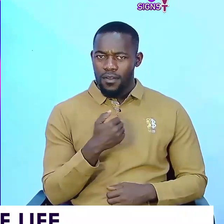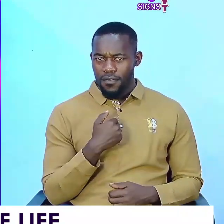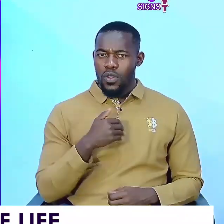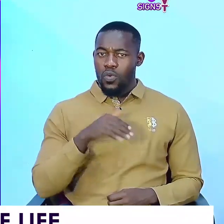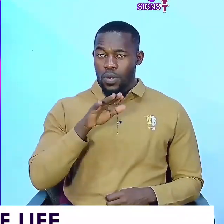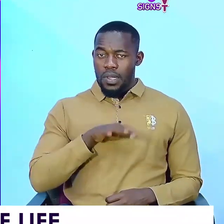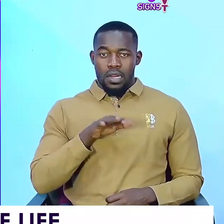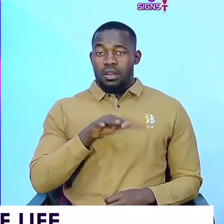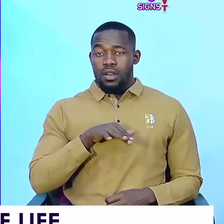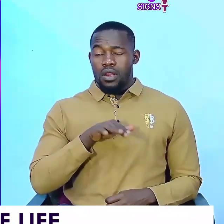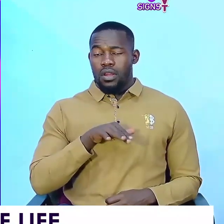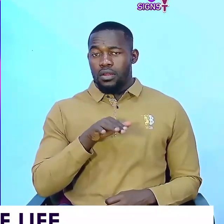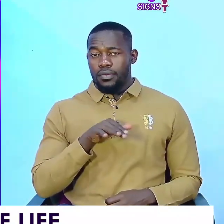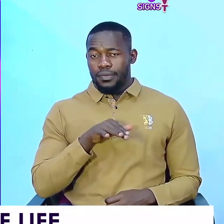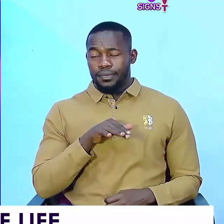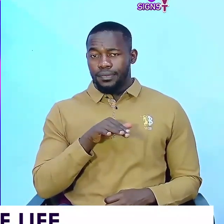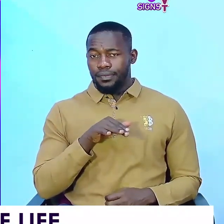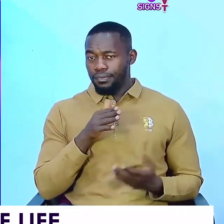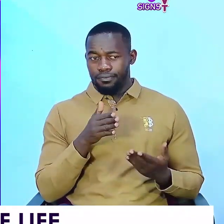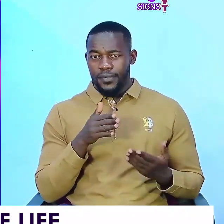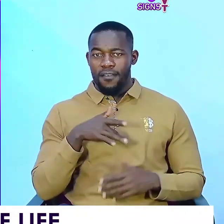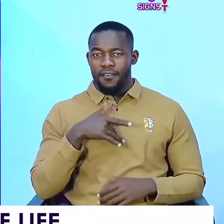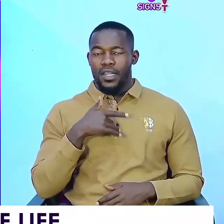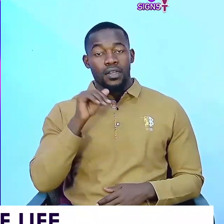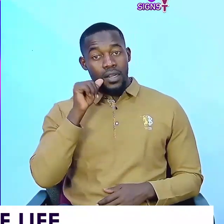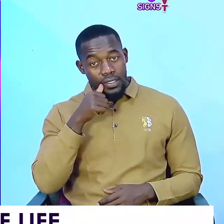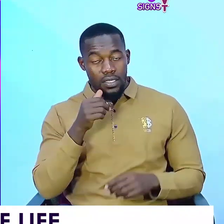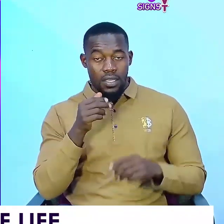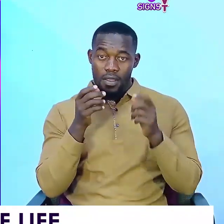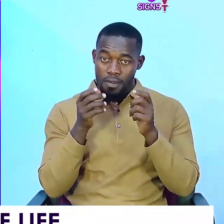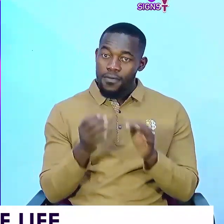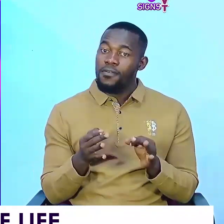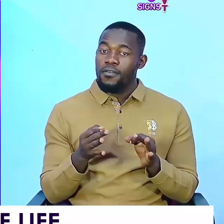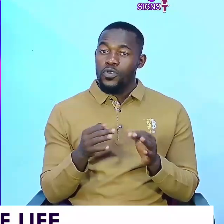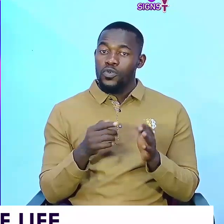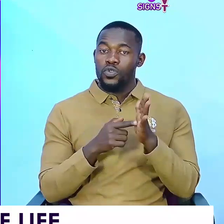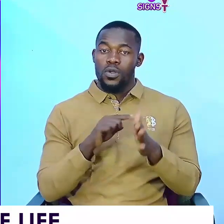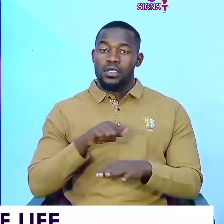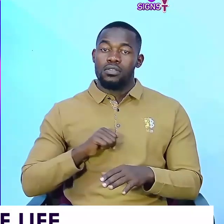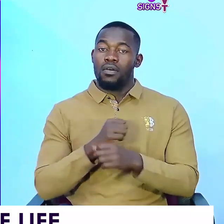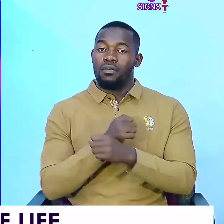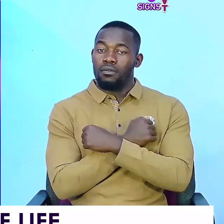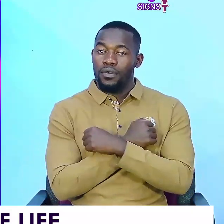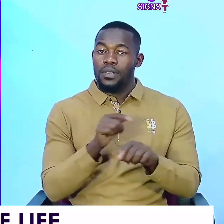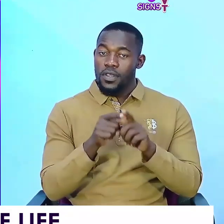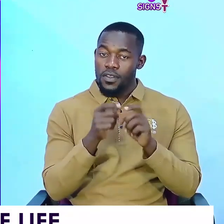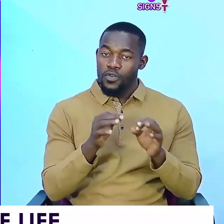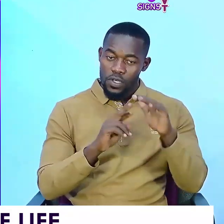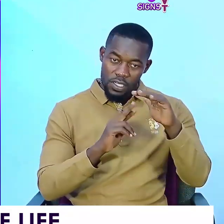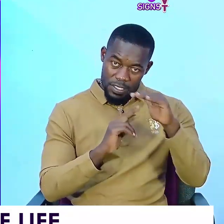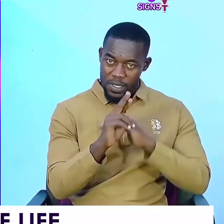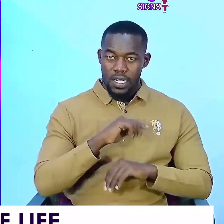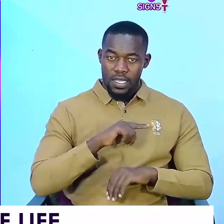both. We love it when people that are special to us love us and respect us at the same time. Right.